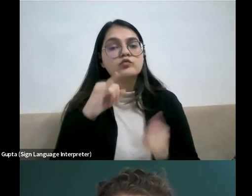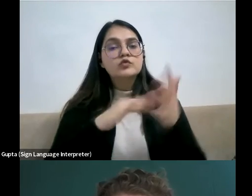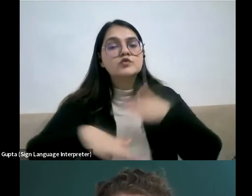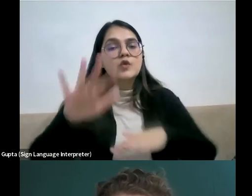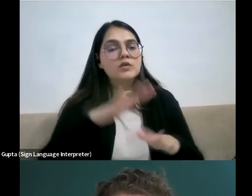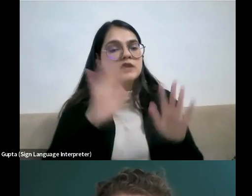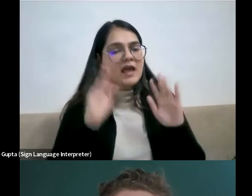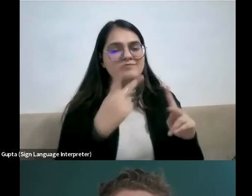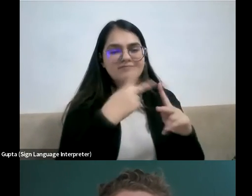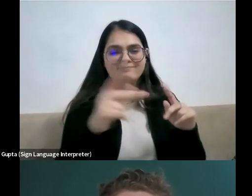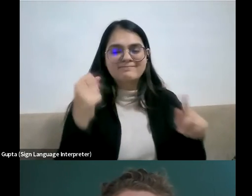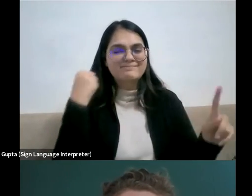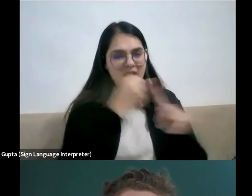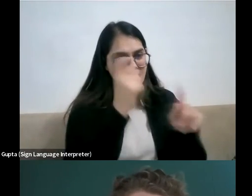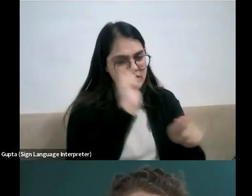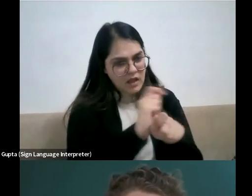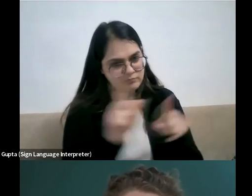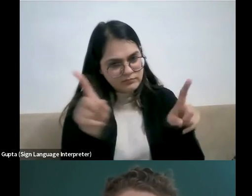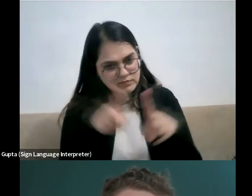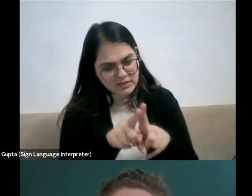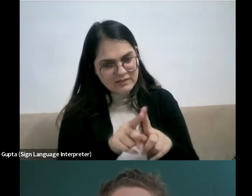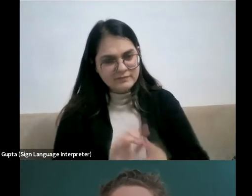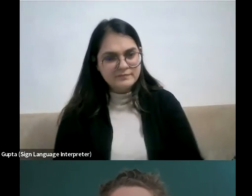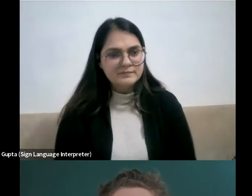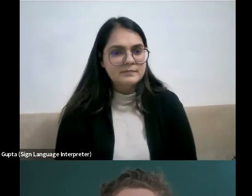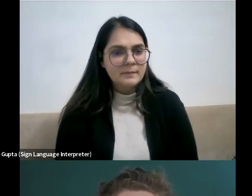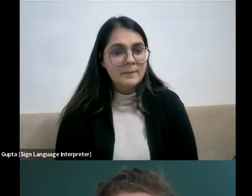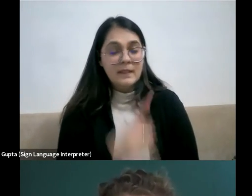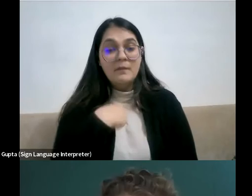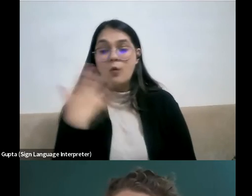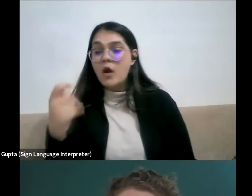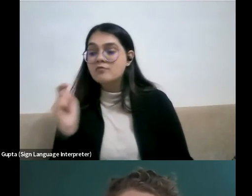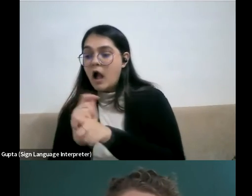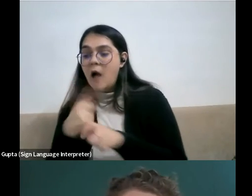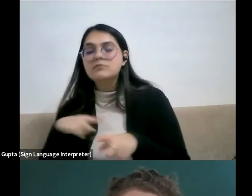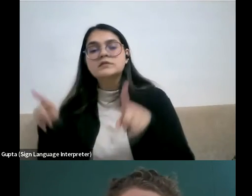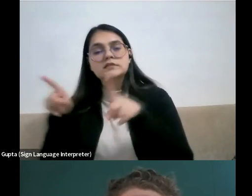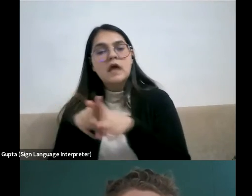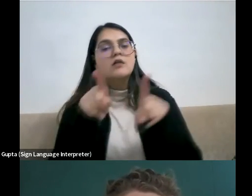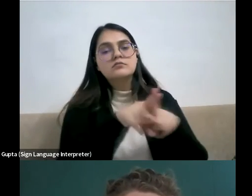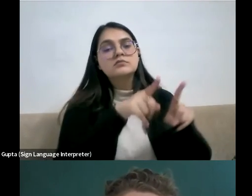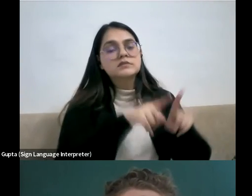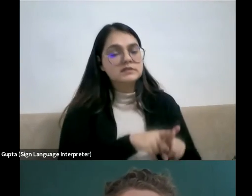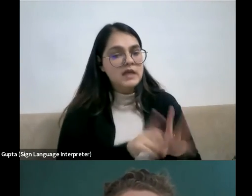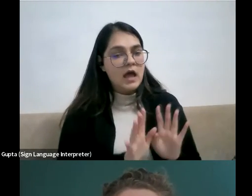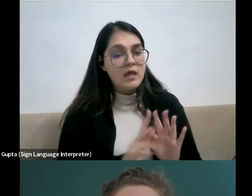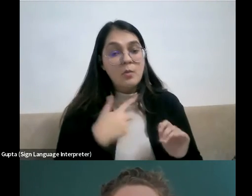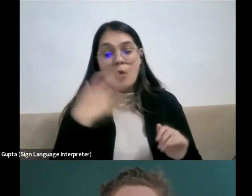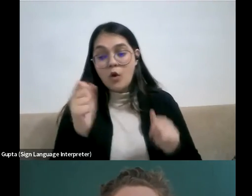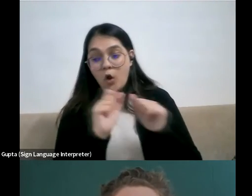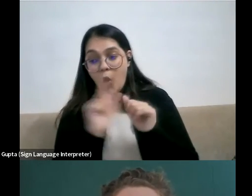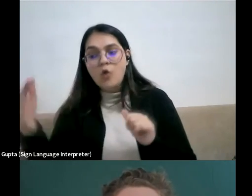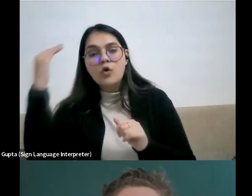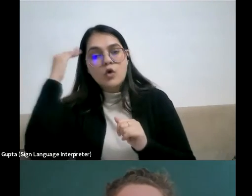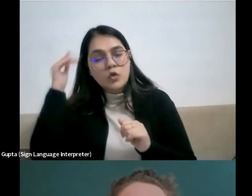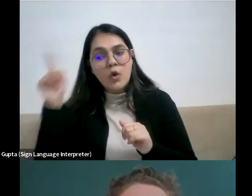Treatment Action Campaign, and we make sure that in working together, each side or all sides are knowledgeable and